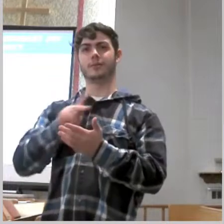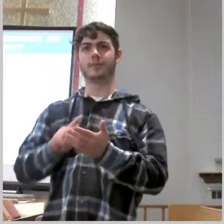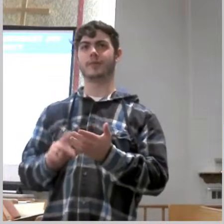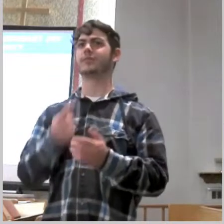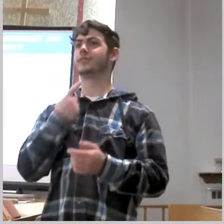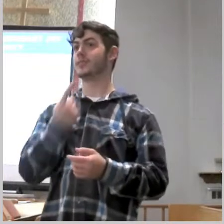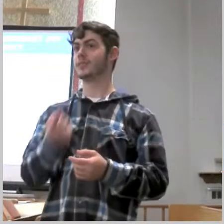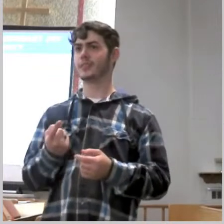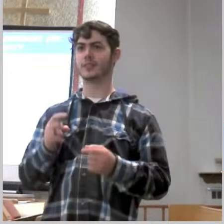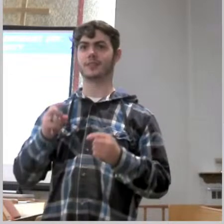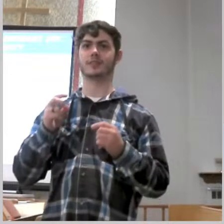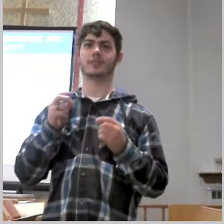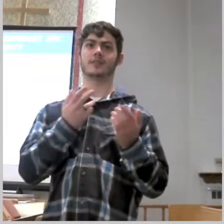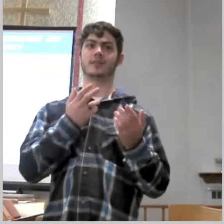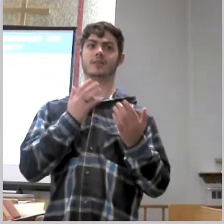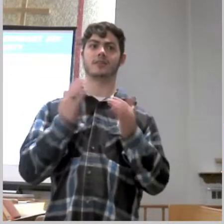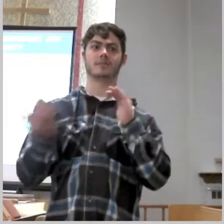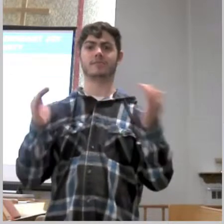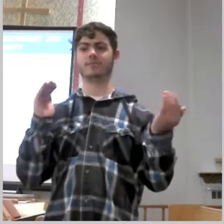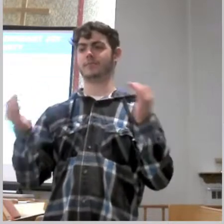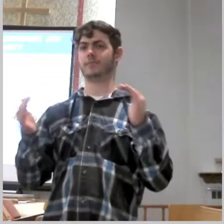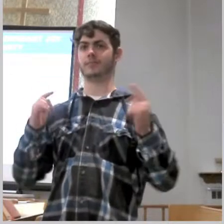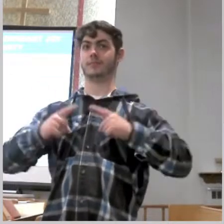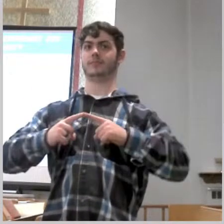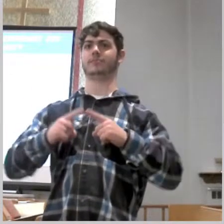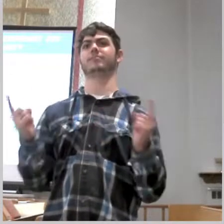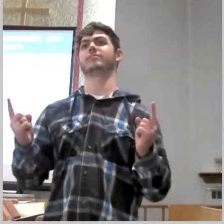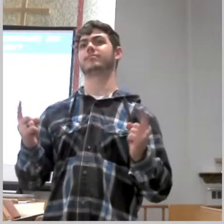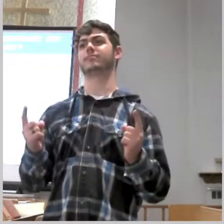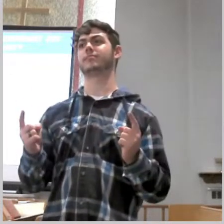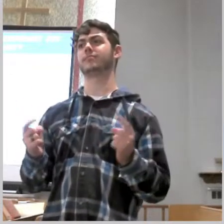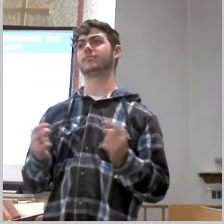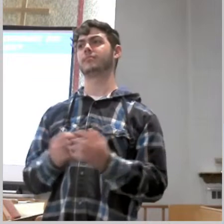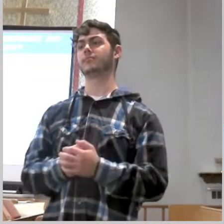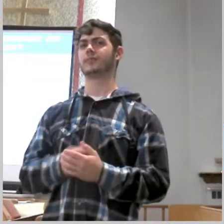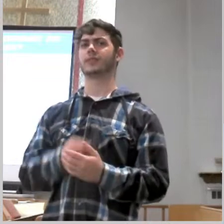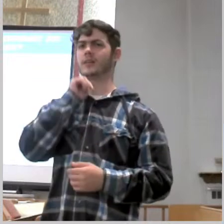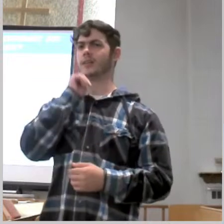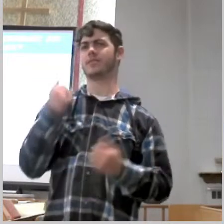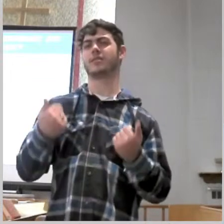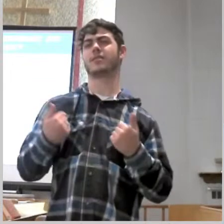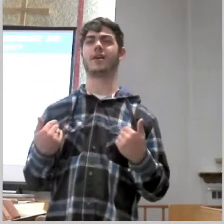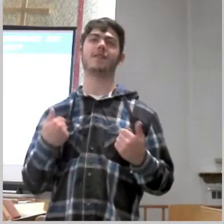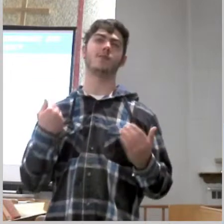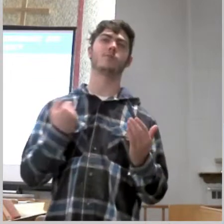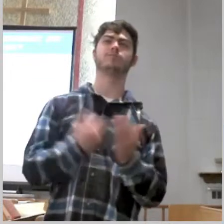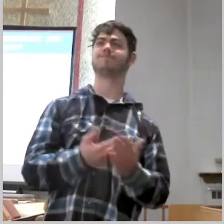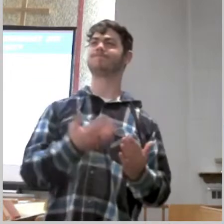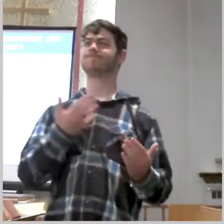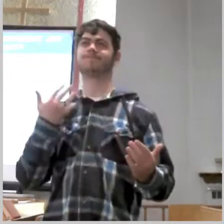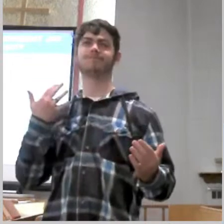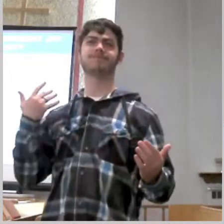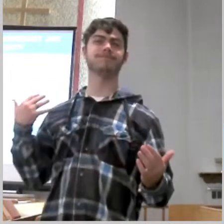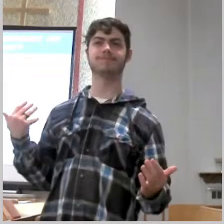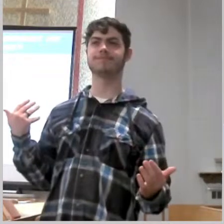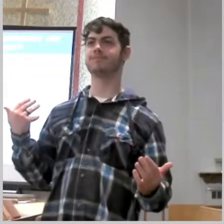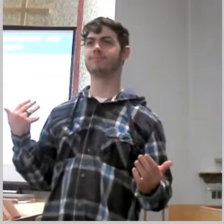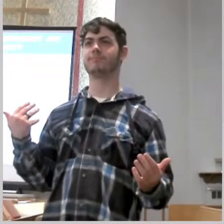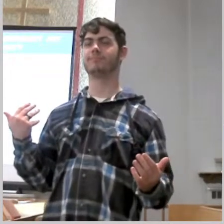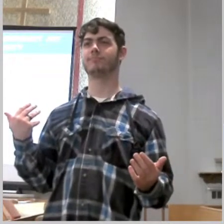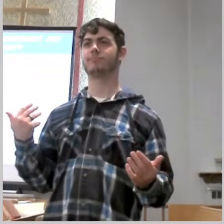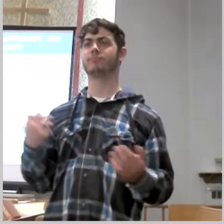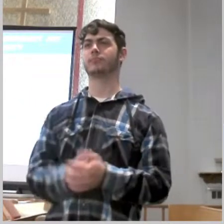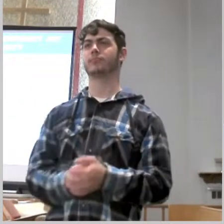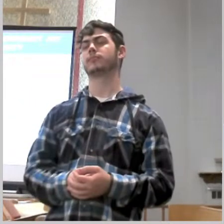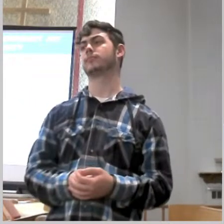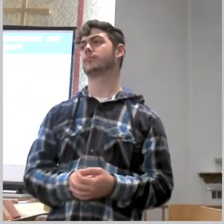together, obviously it wasn't based on their great economic circumstances. It wasn't based